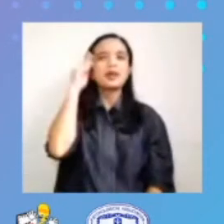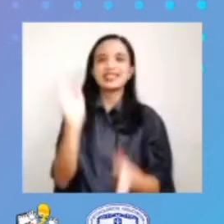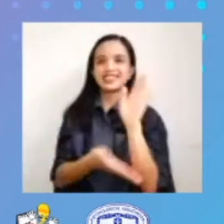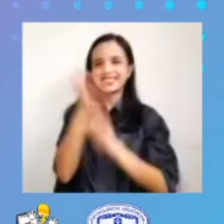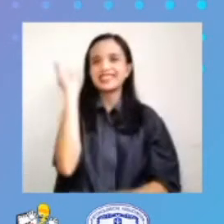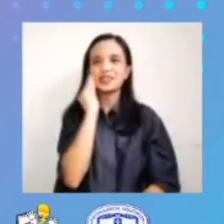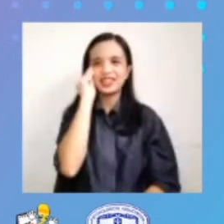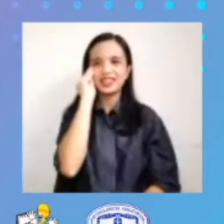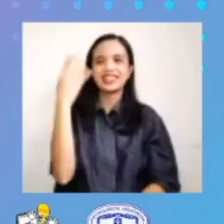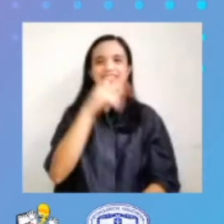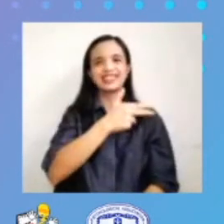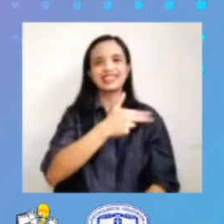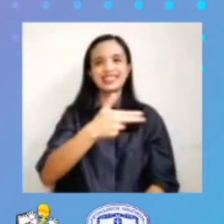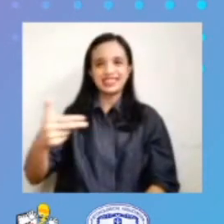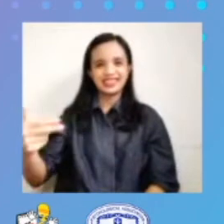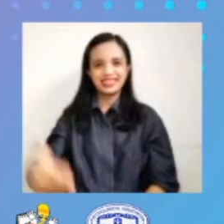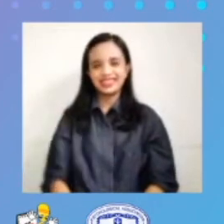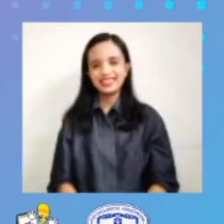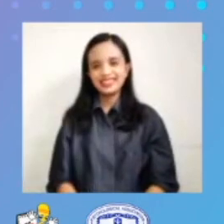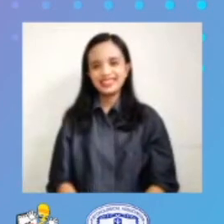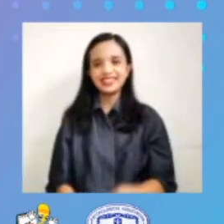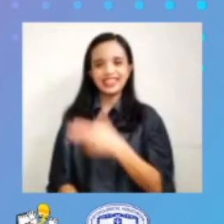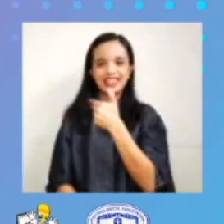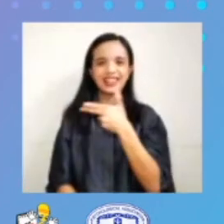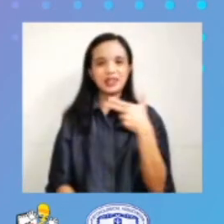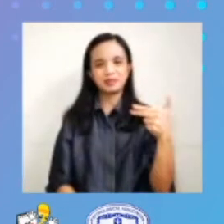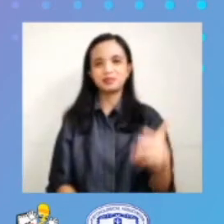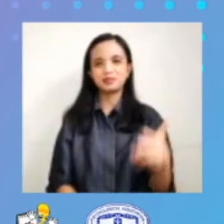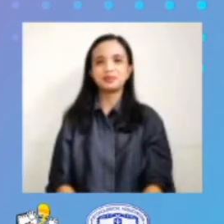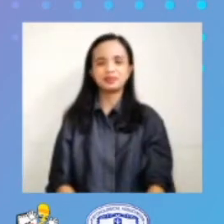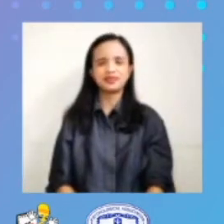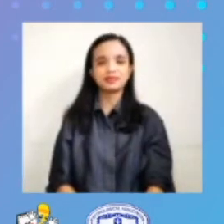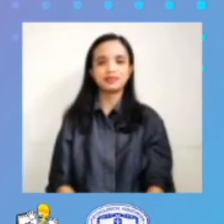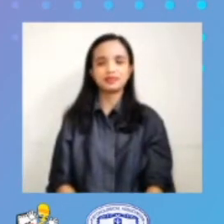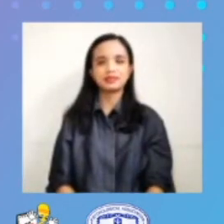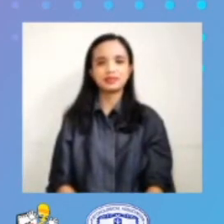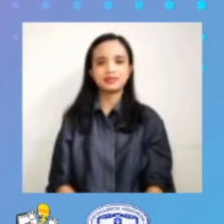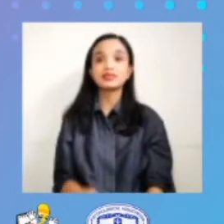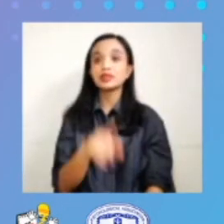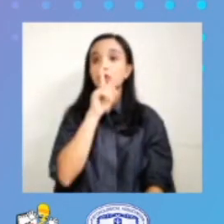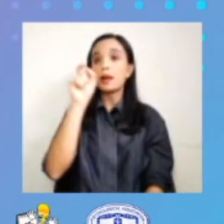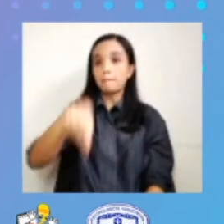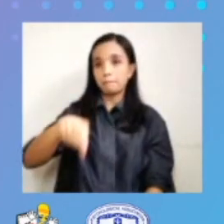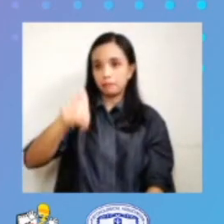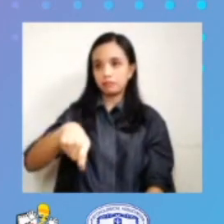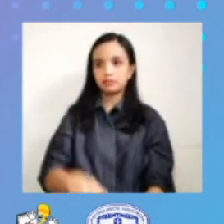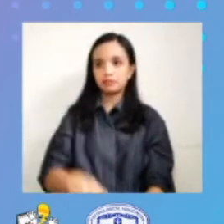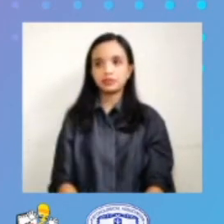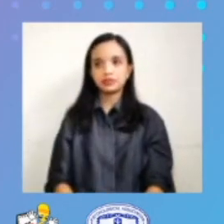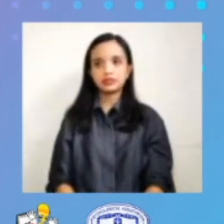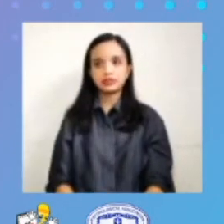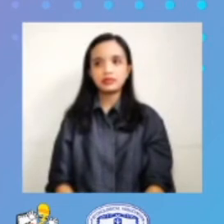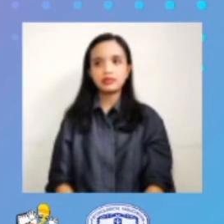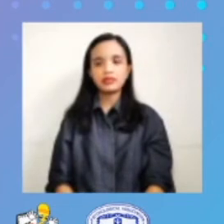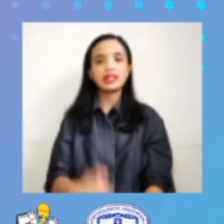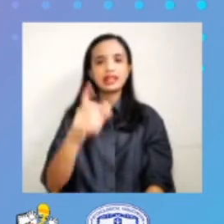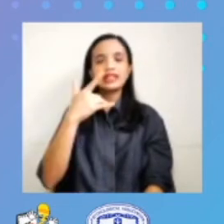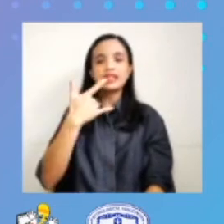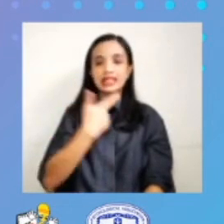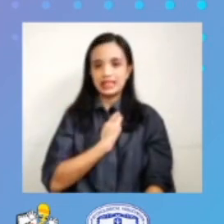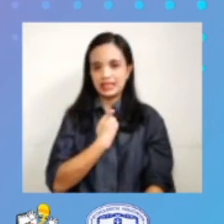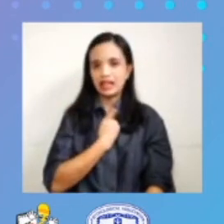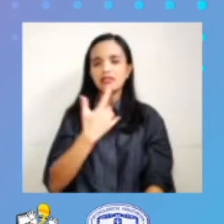of a biopsychosocial model of health. I totally agree, Ms. Yang.